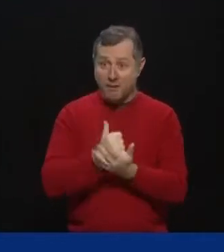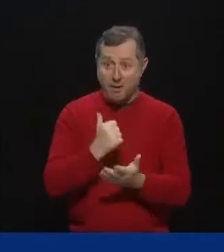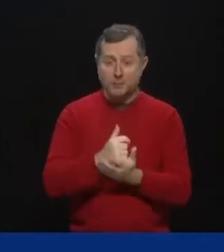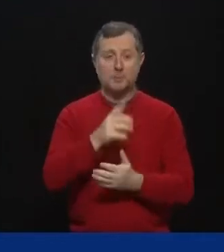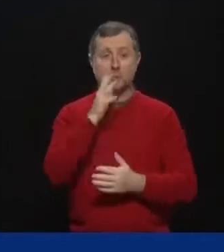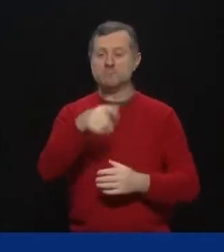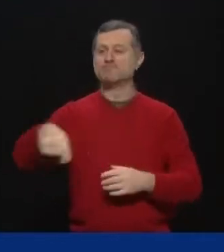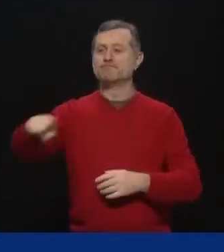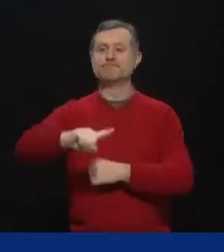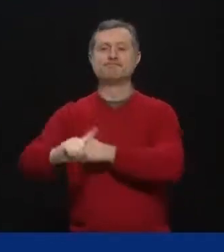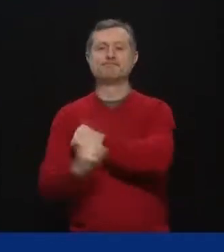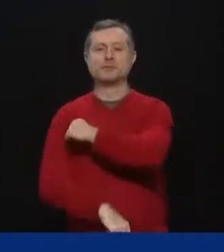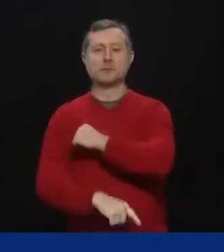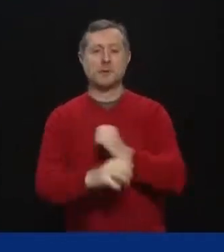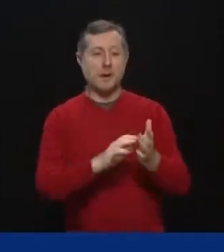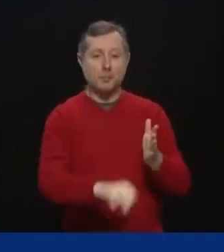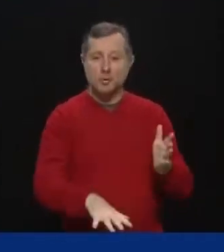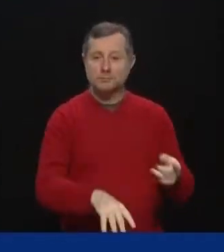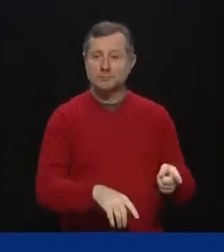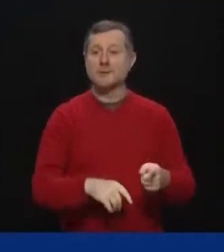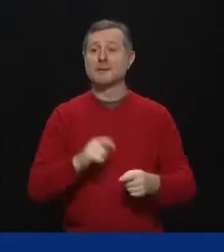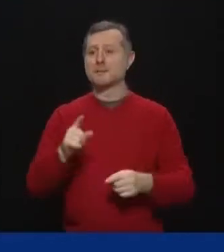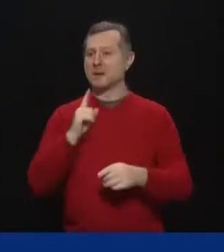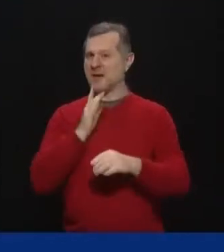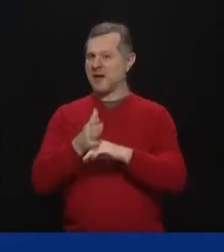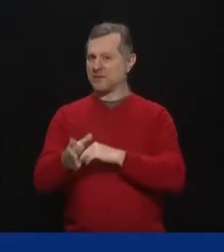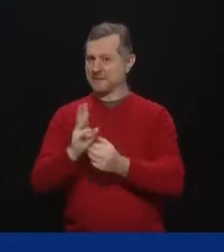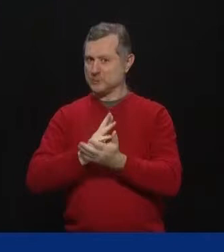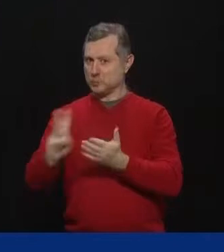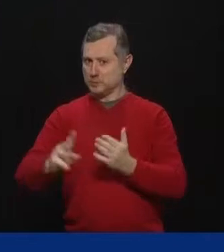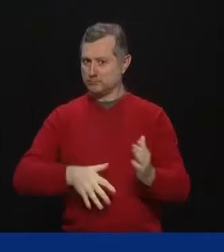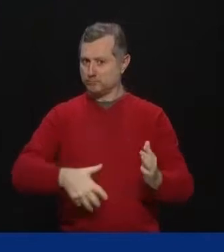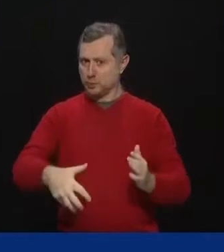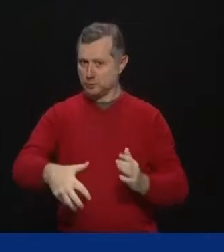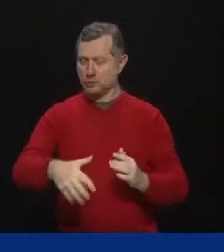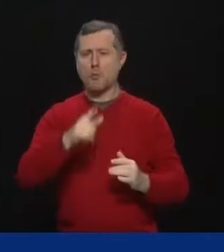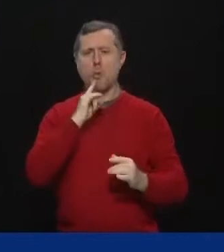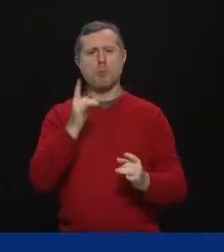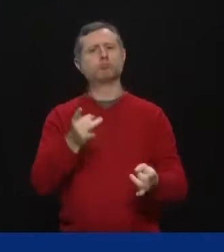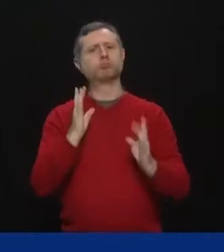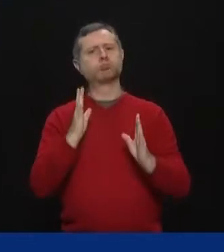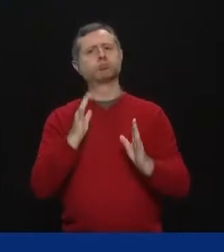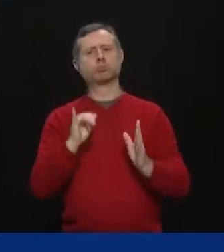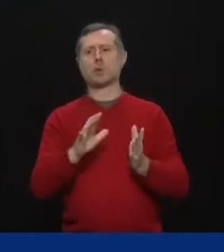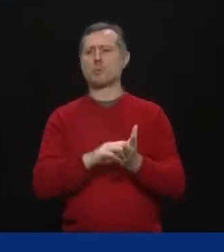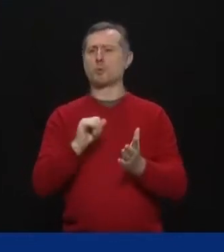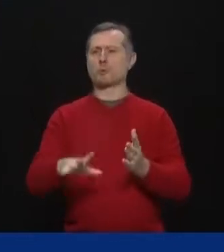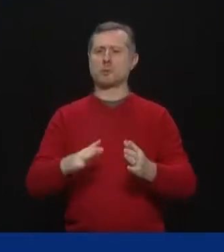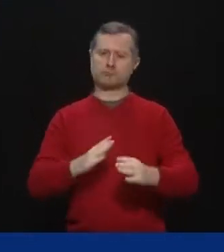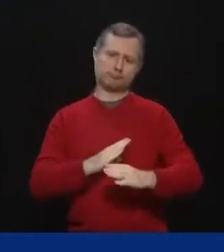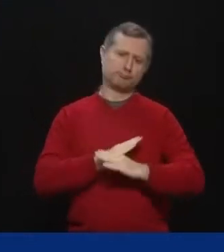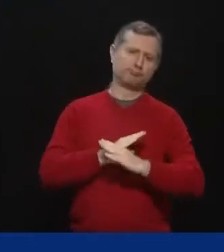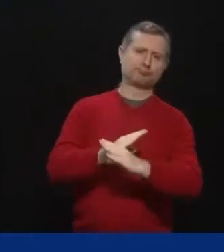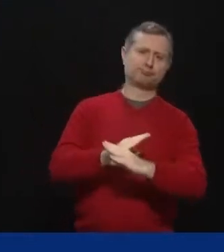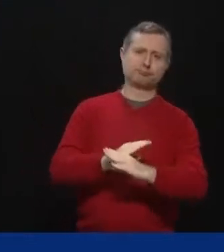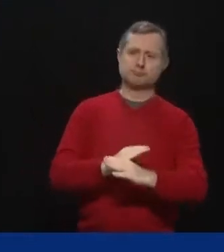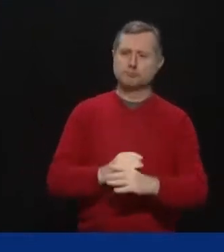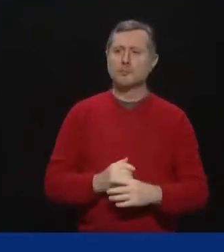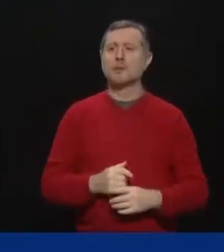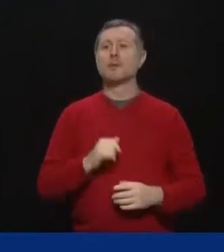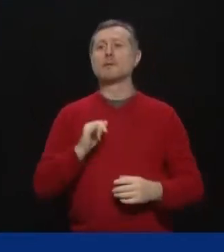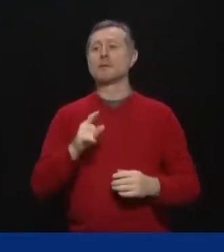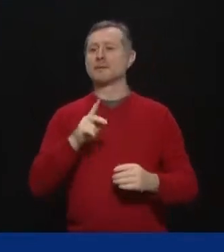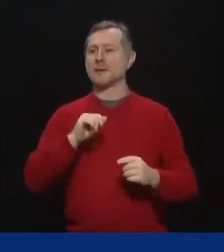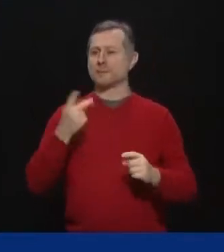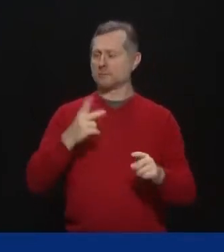abortion care after 6 weeks in Texas. It's the most extreme abortion ban in the country, and it has opened the door for other states to